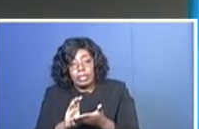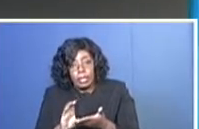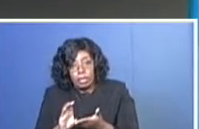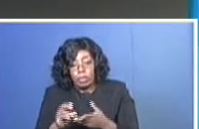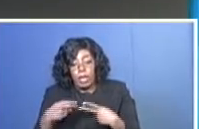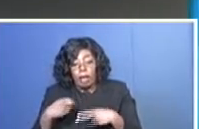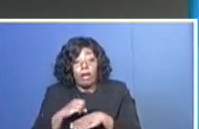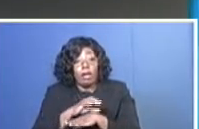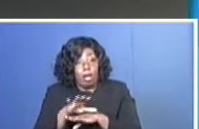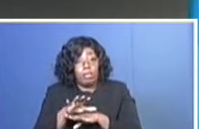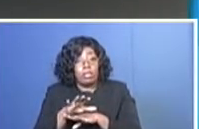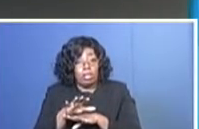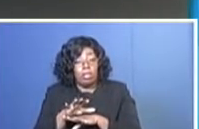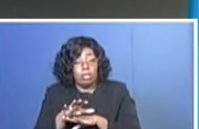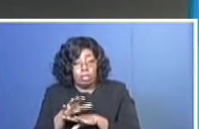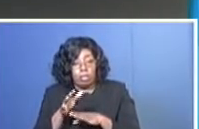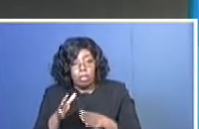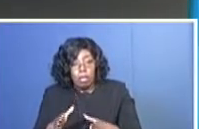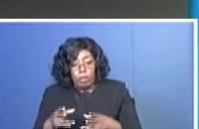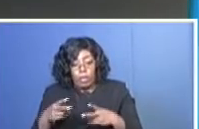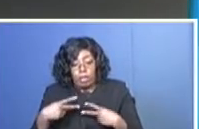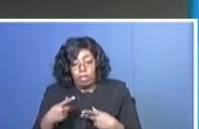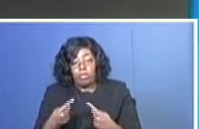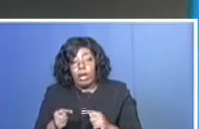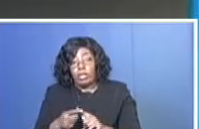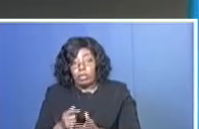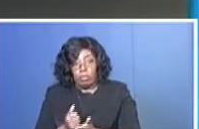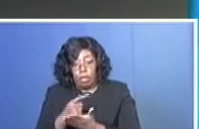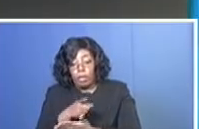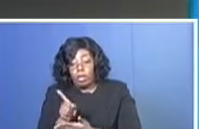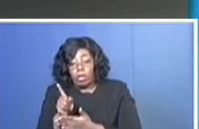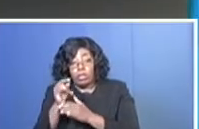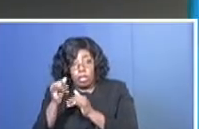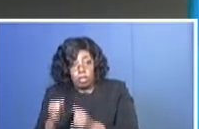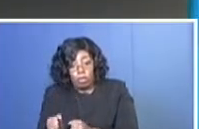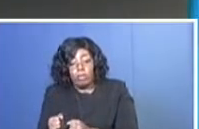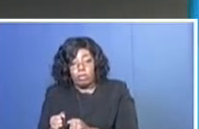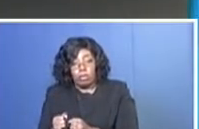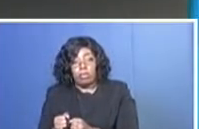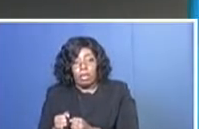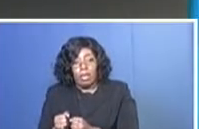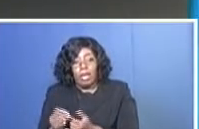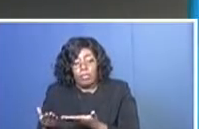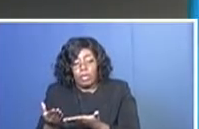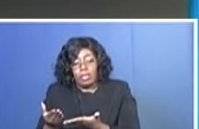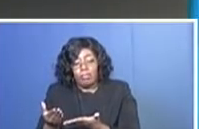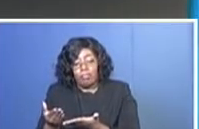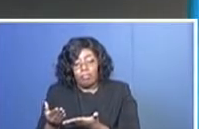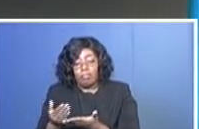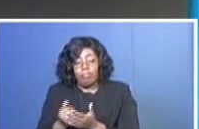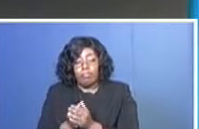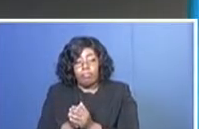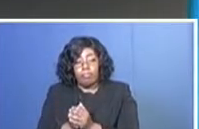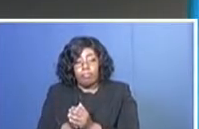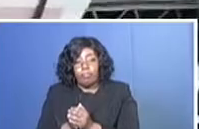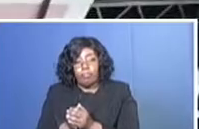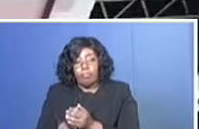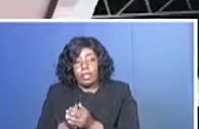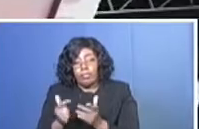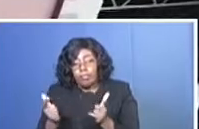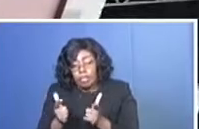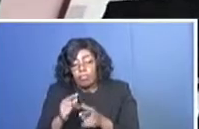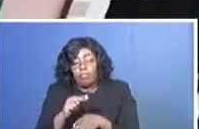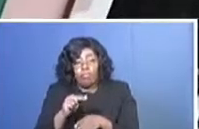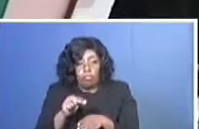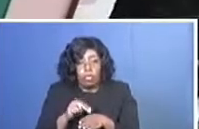counselors. And so we're going to try to assist these persons to bring them back into some form of normalcy.